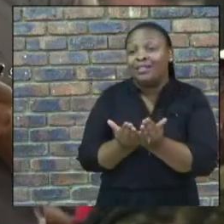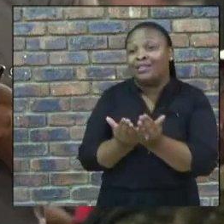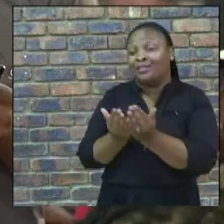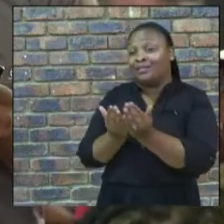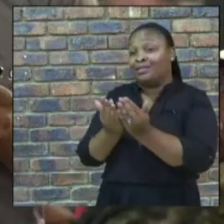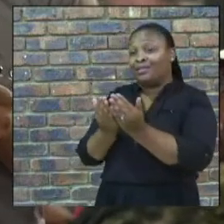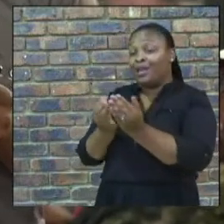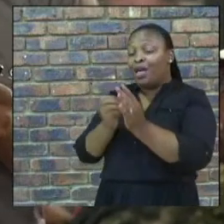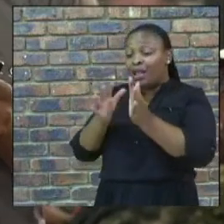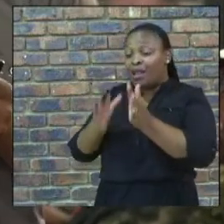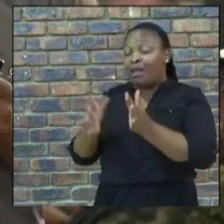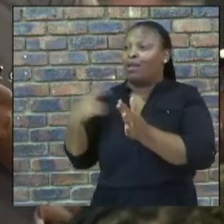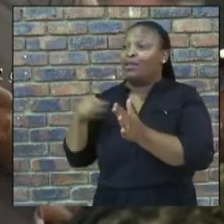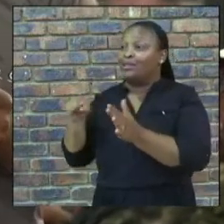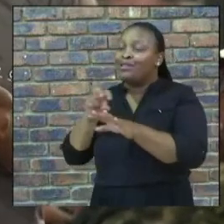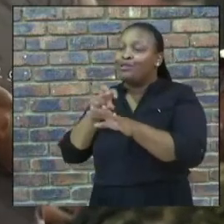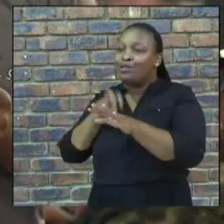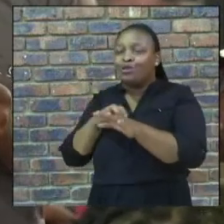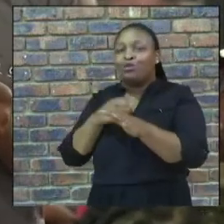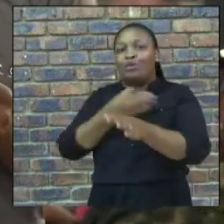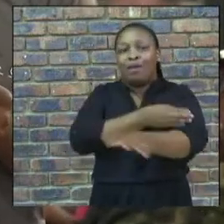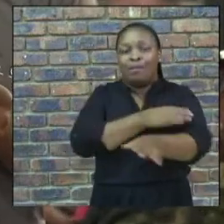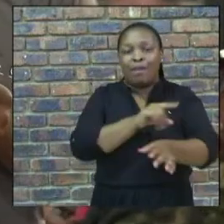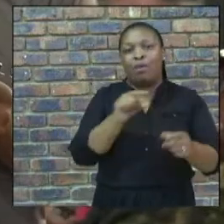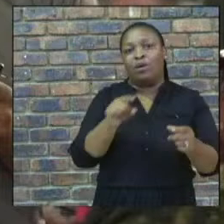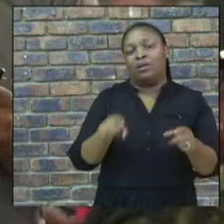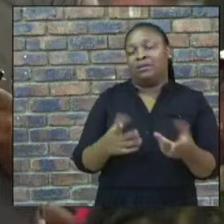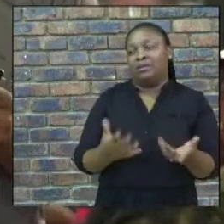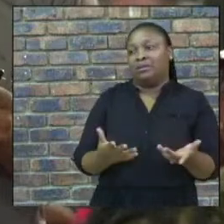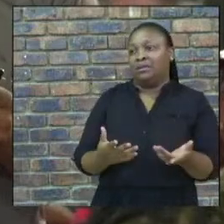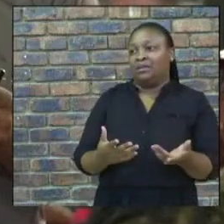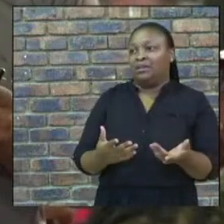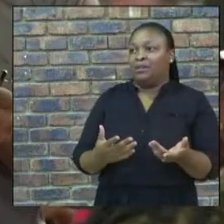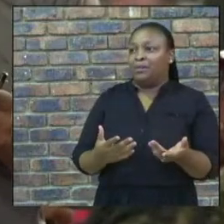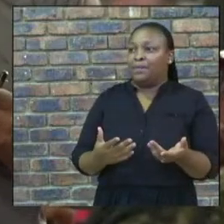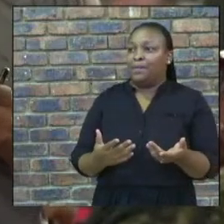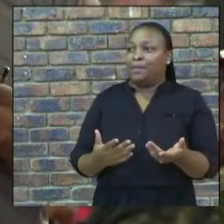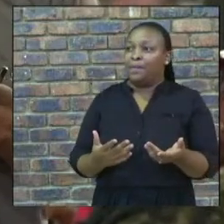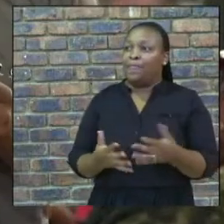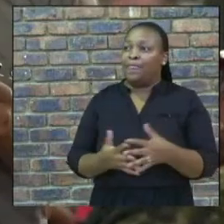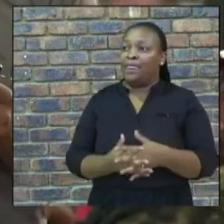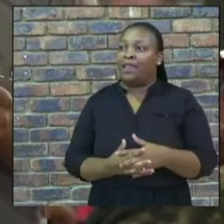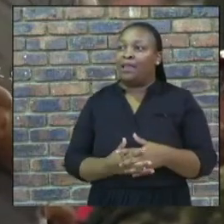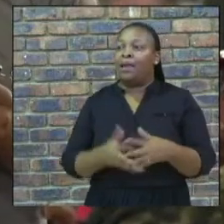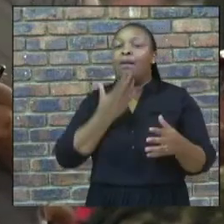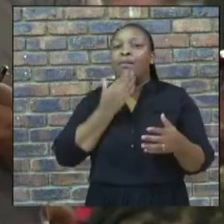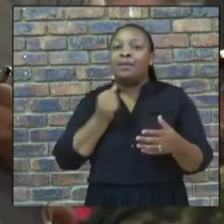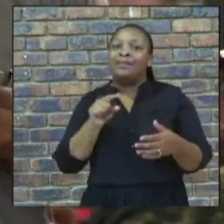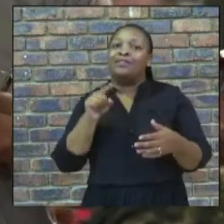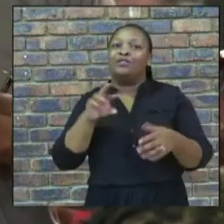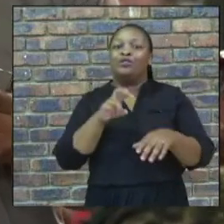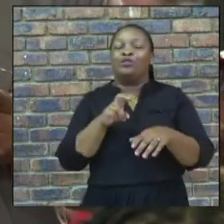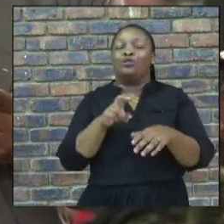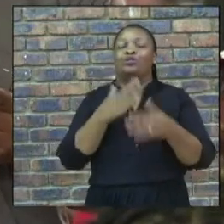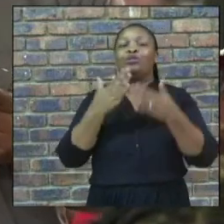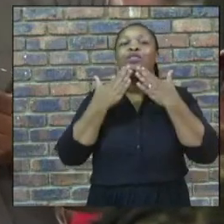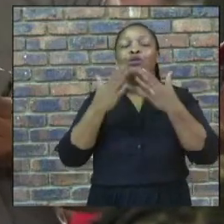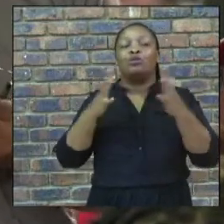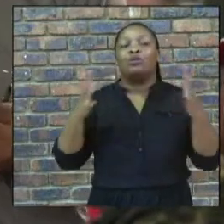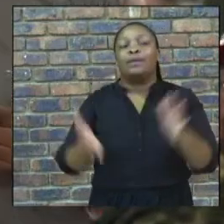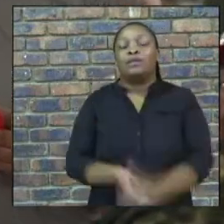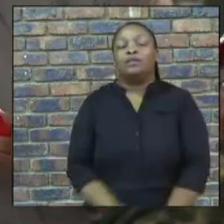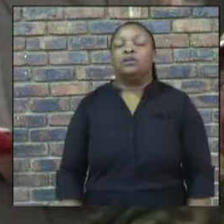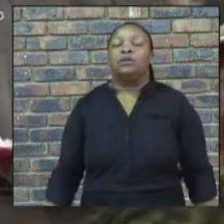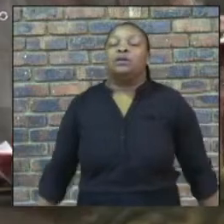be enacted and be mandatory in terms of apho kwenziwa khona excavation, mining and so on. Thank you very much.